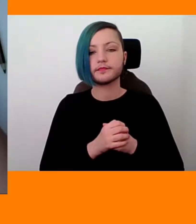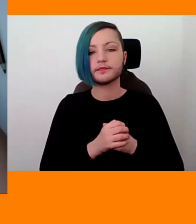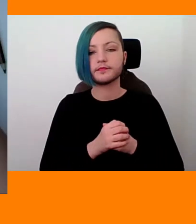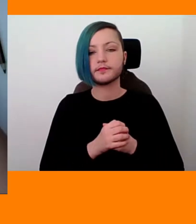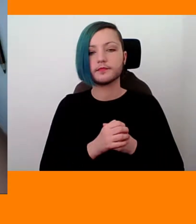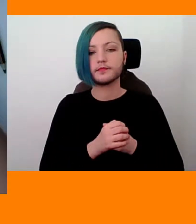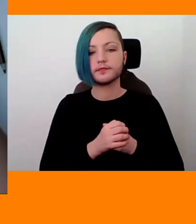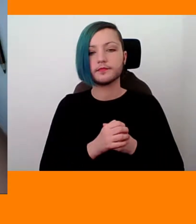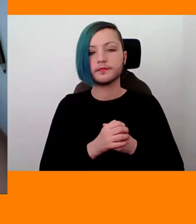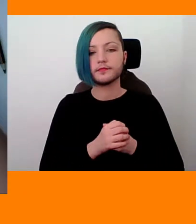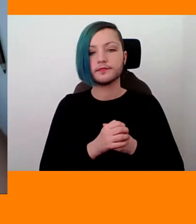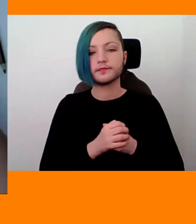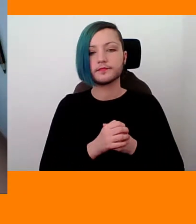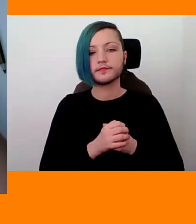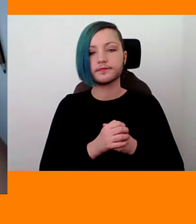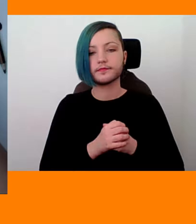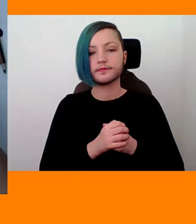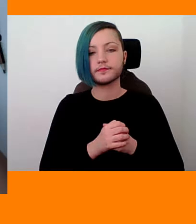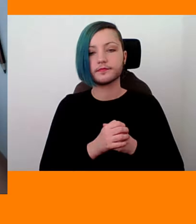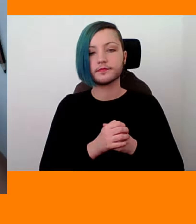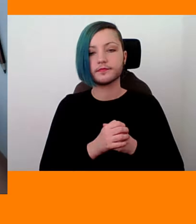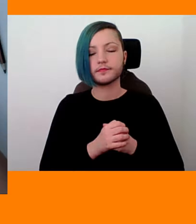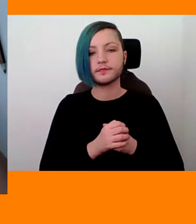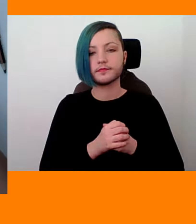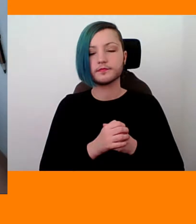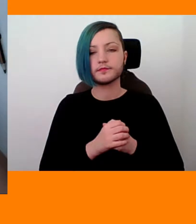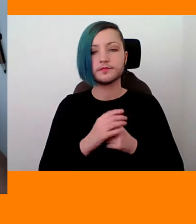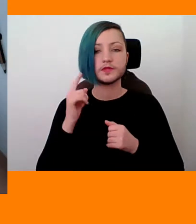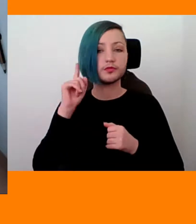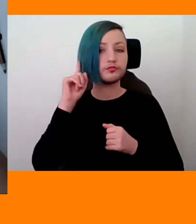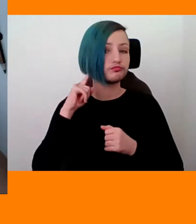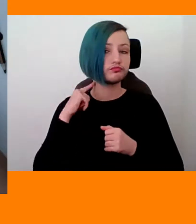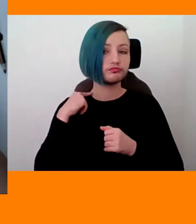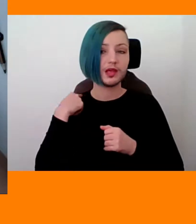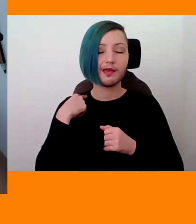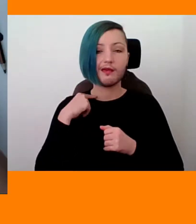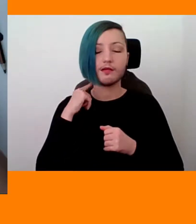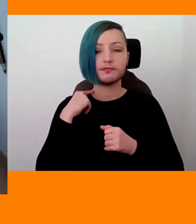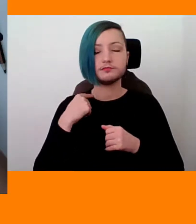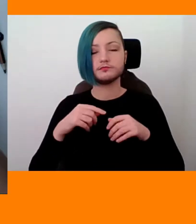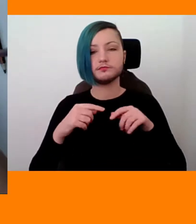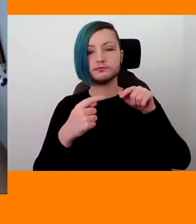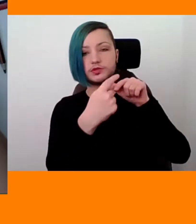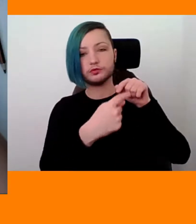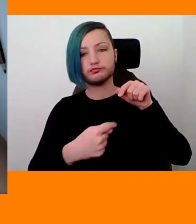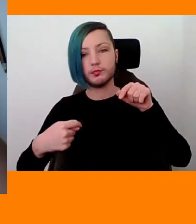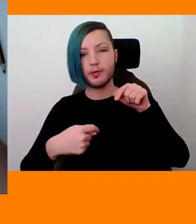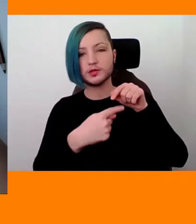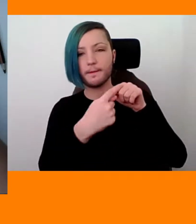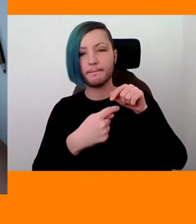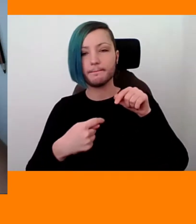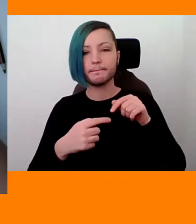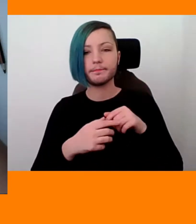So your shadows are going to be particularly here next to the ear and the back of the neck.